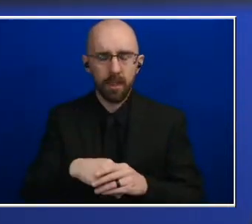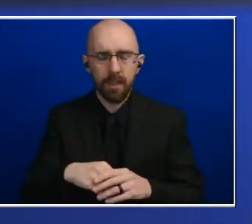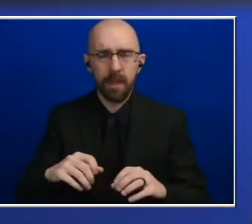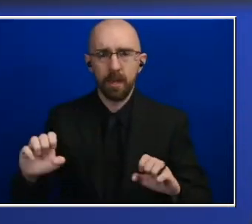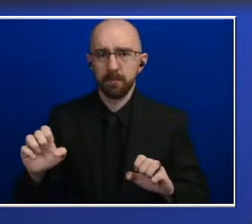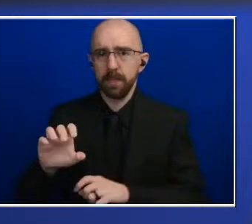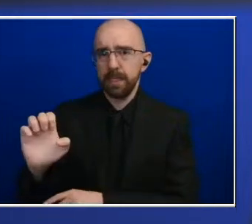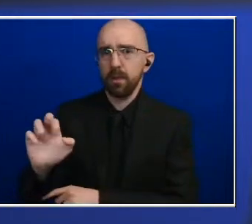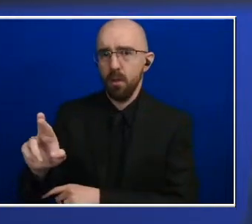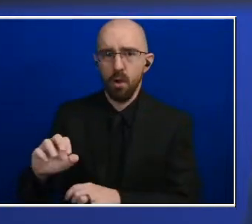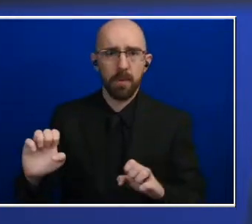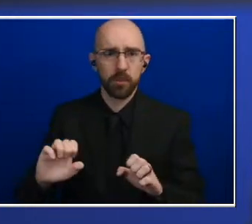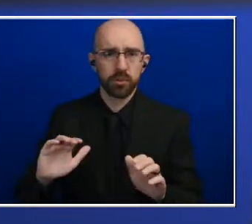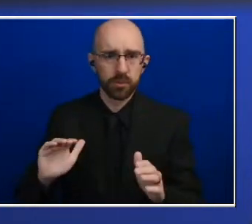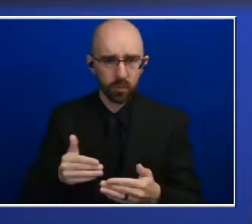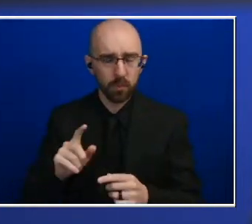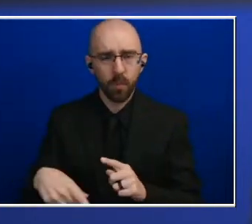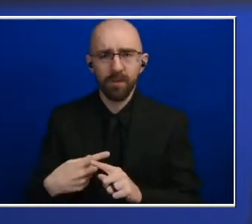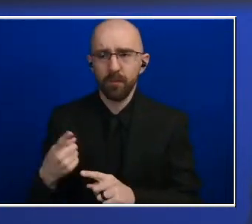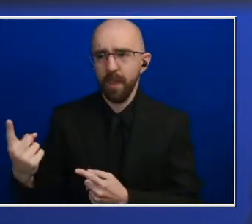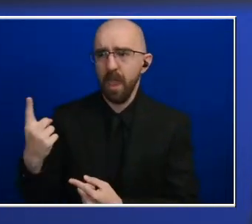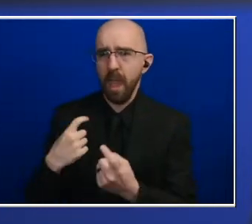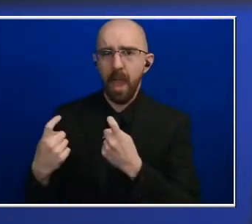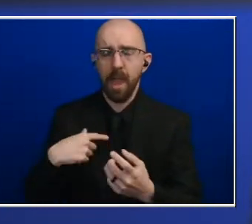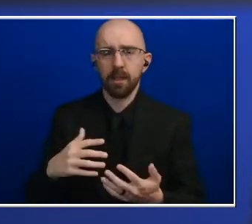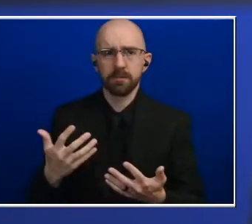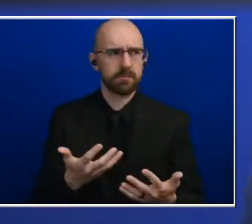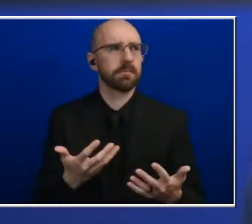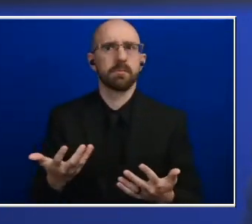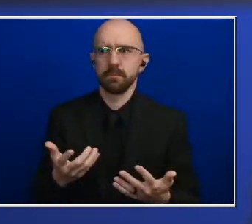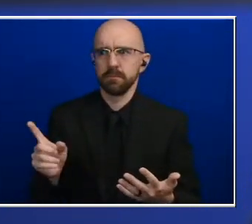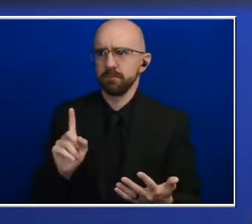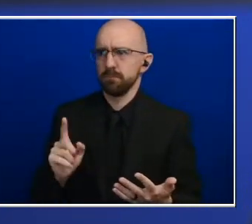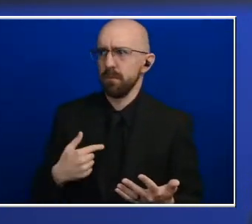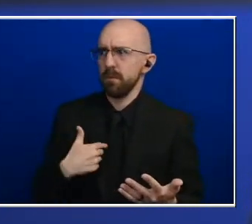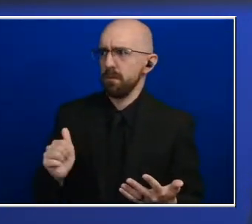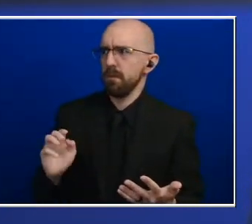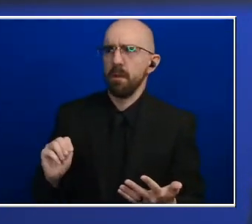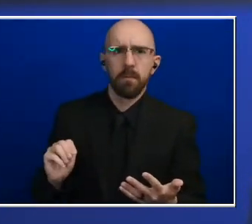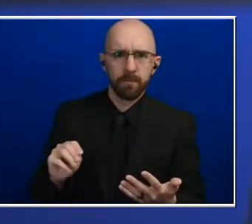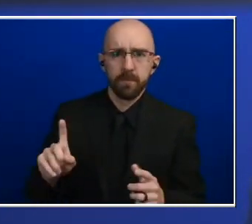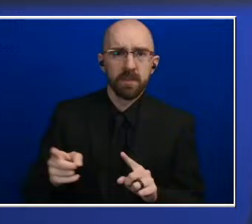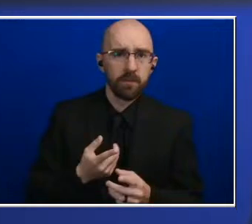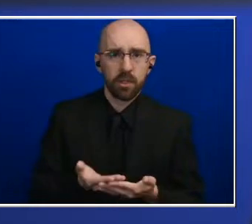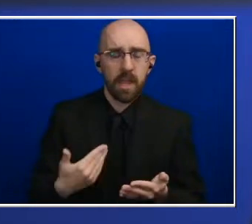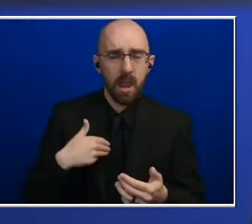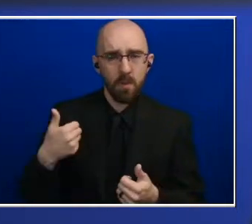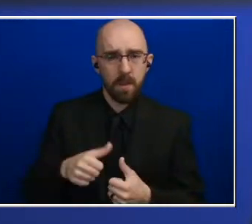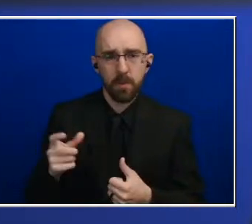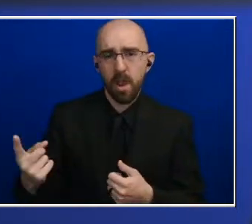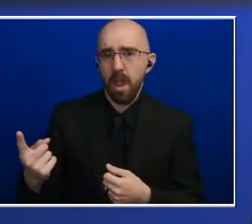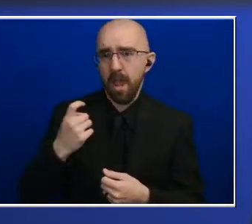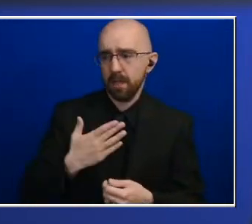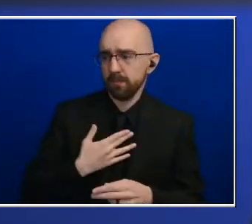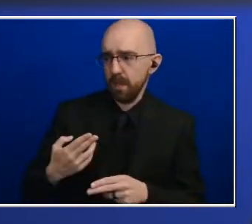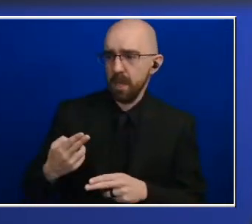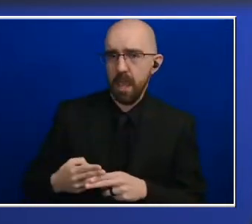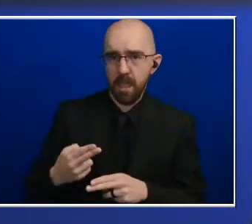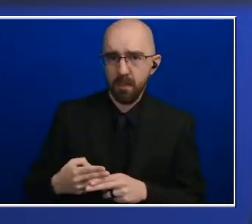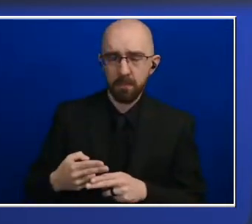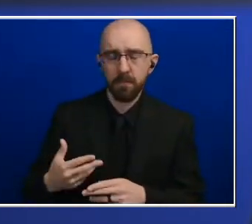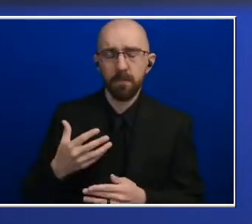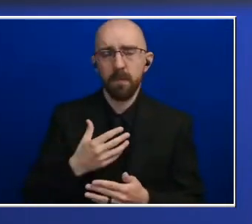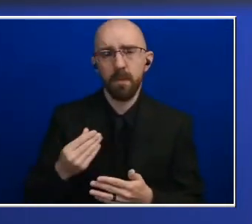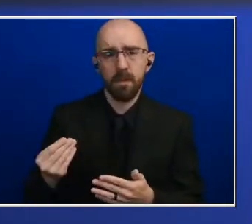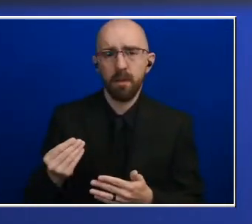were asking me questions. And the first thing I remember is them asking my name and